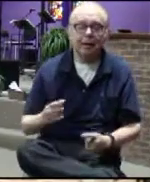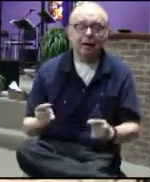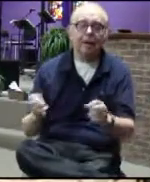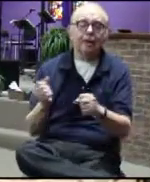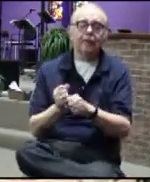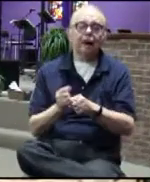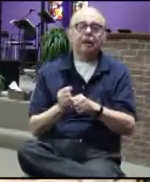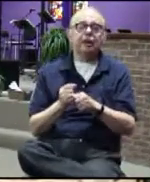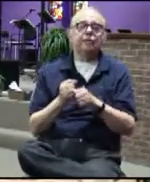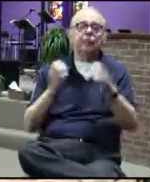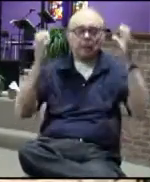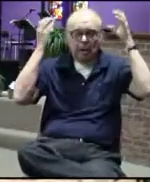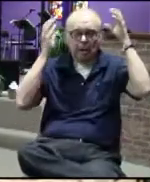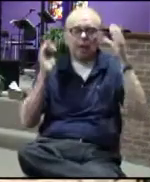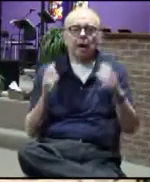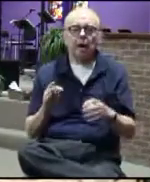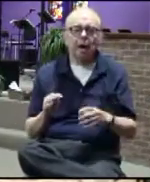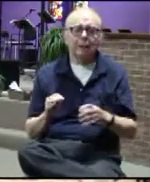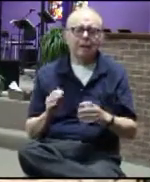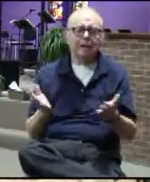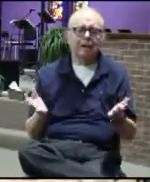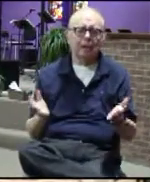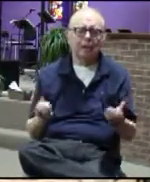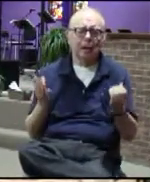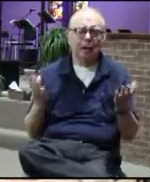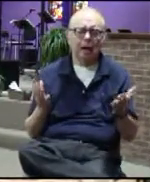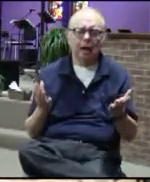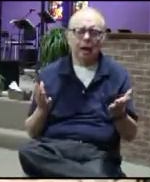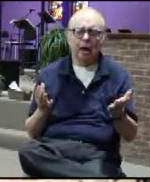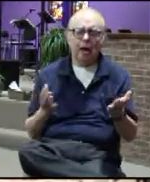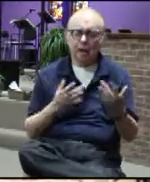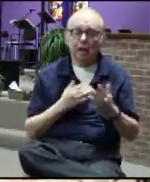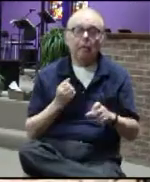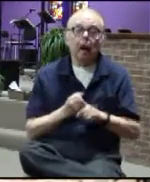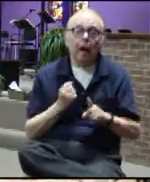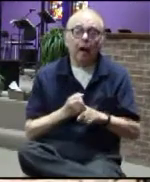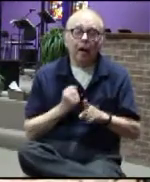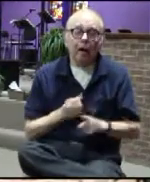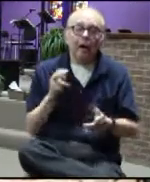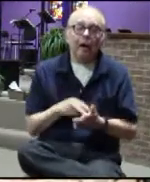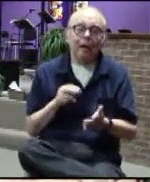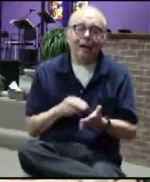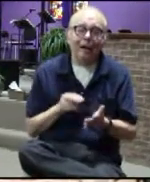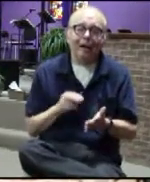to get to her. You know how much your heart beats and jumps?